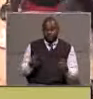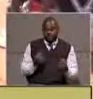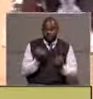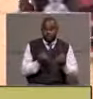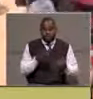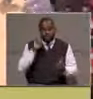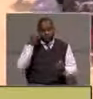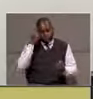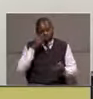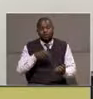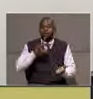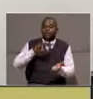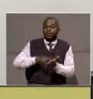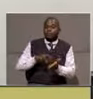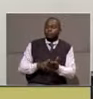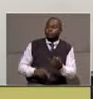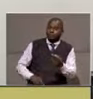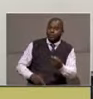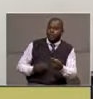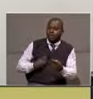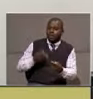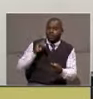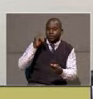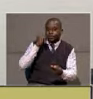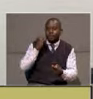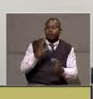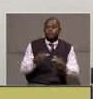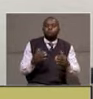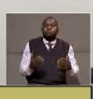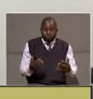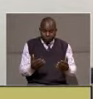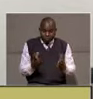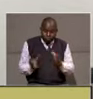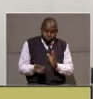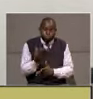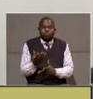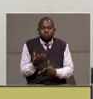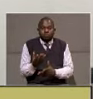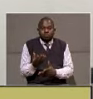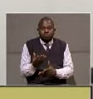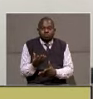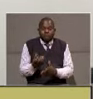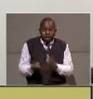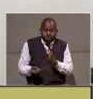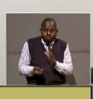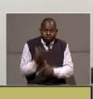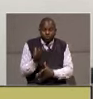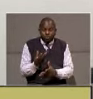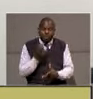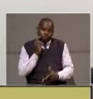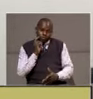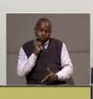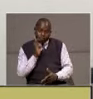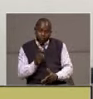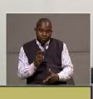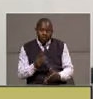some recommendations. Of course, government is also coming up with we are trying to look at